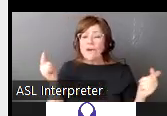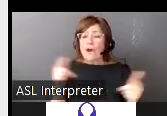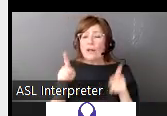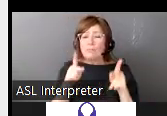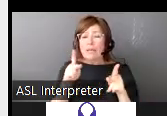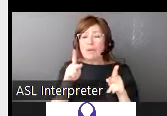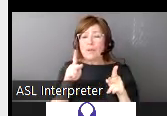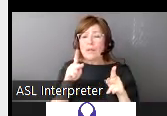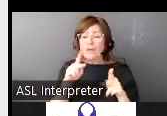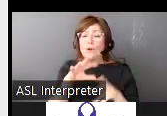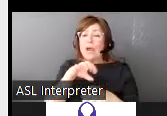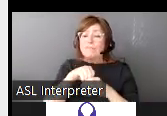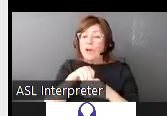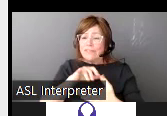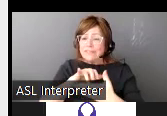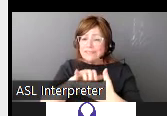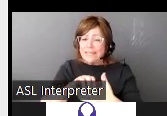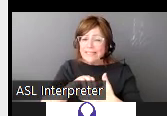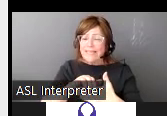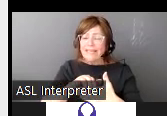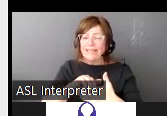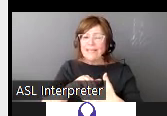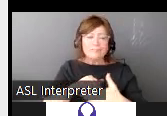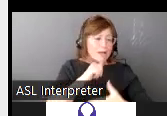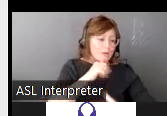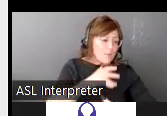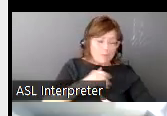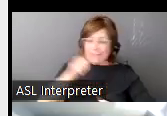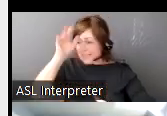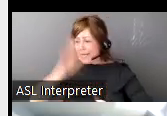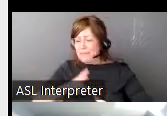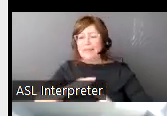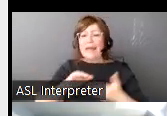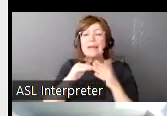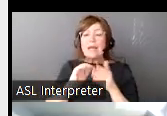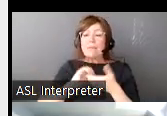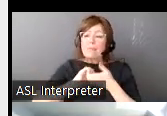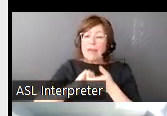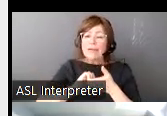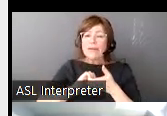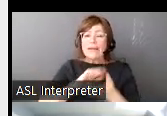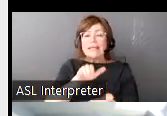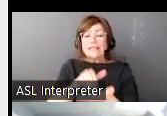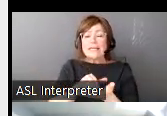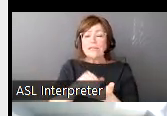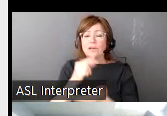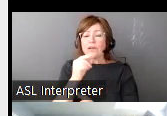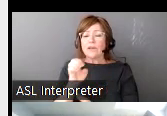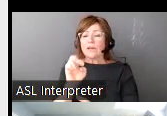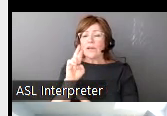study. And we thank our community partners, Yihong Center for Geriatric Care and Center